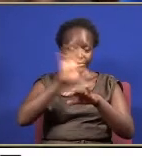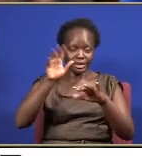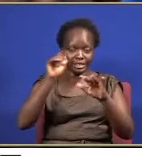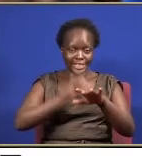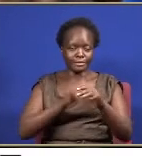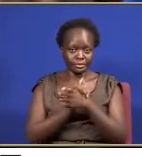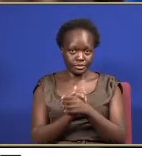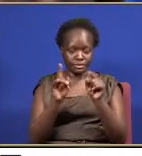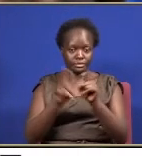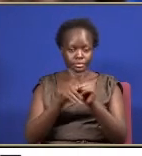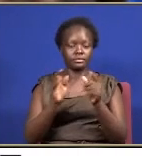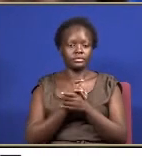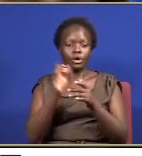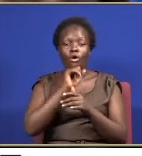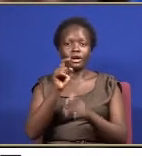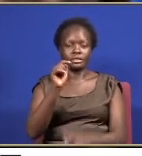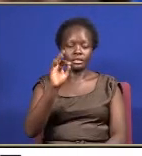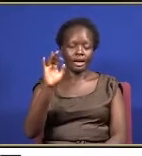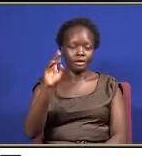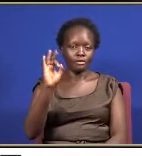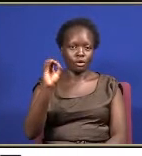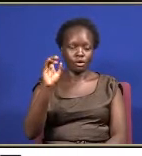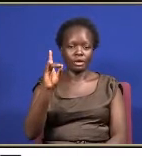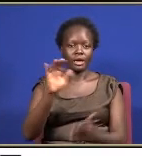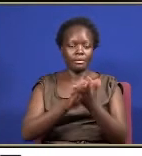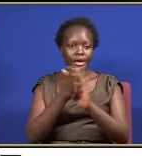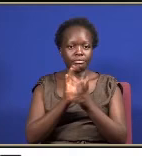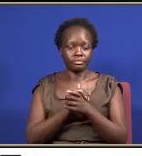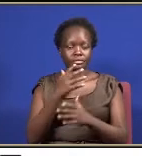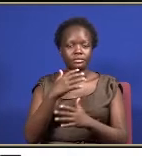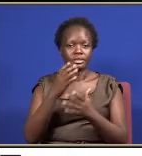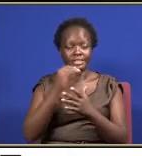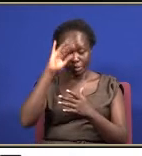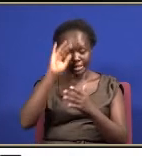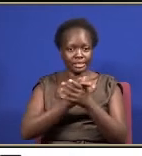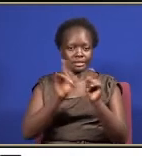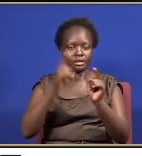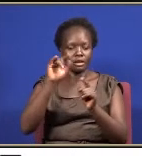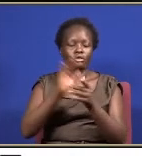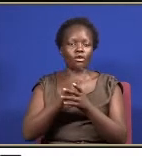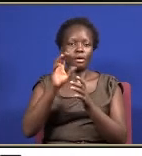Trafford of what has been an extremely disappointing Premier League season for the Red Devils.